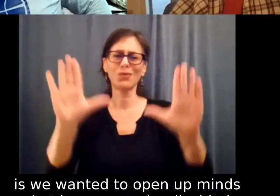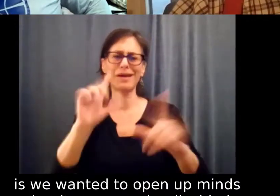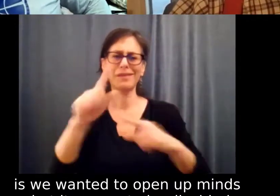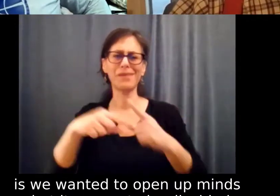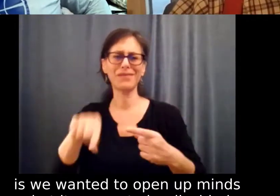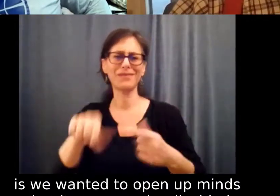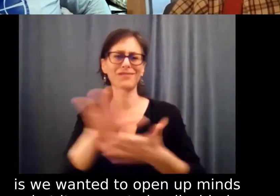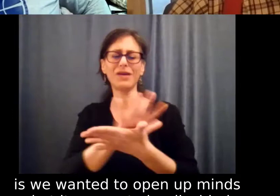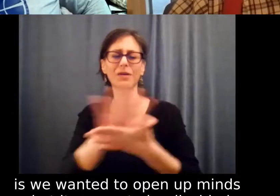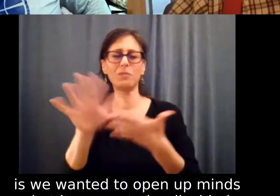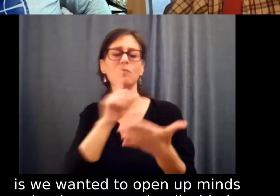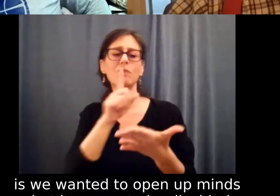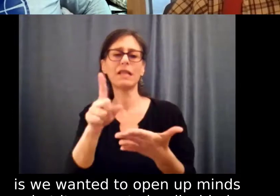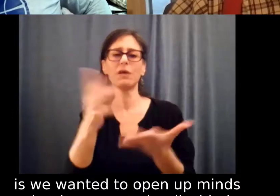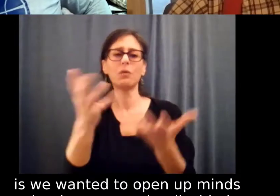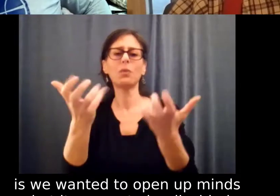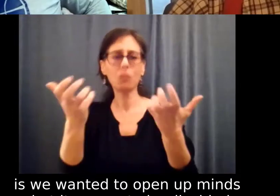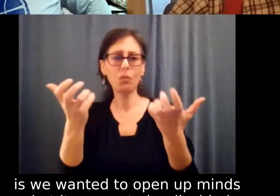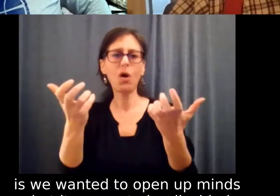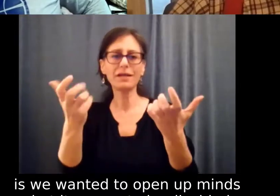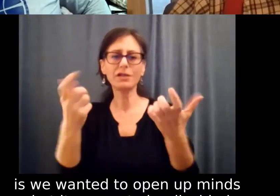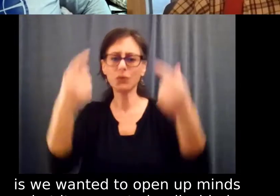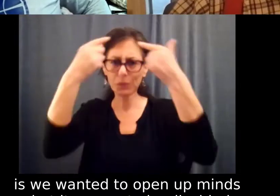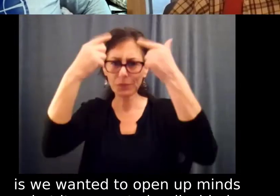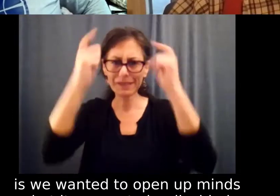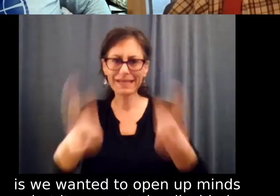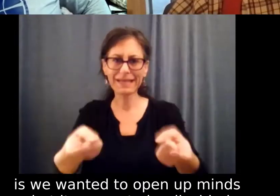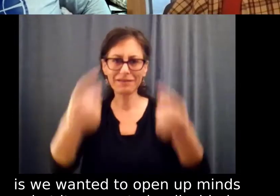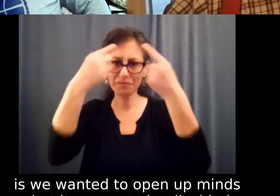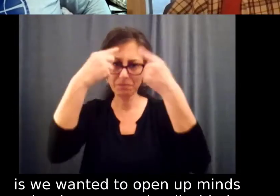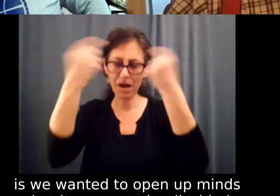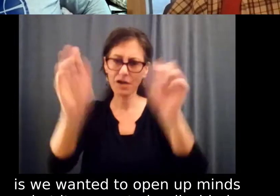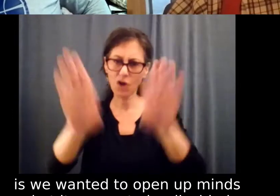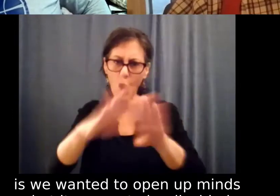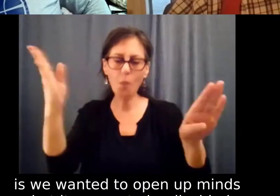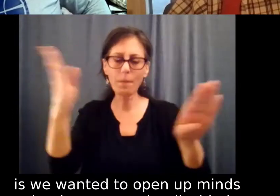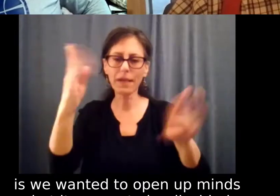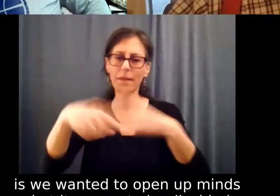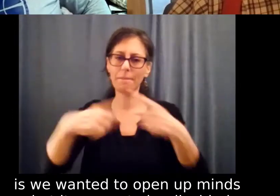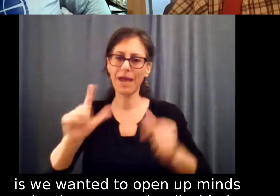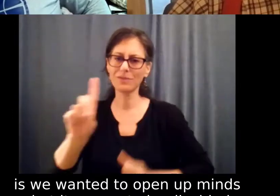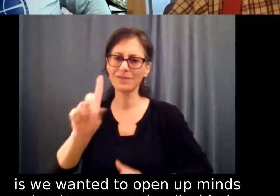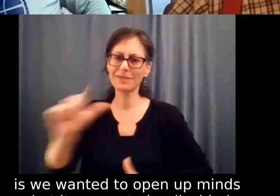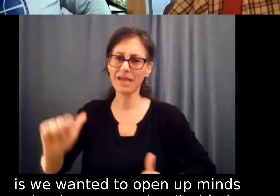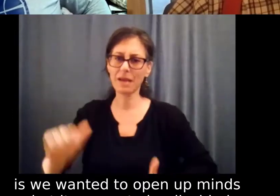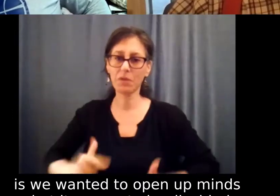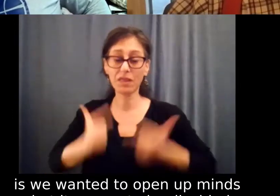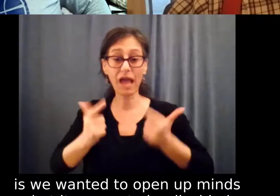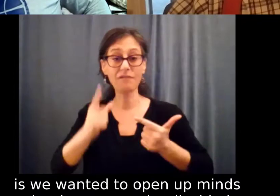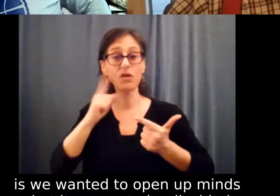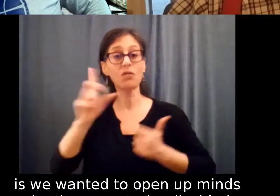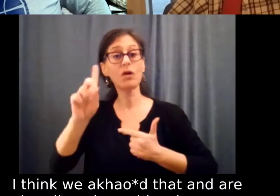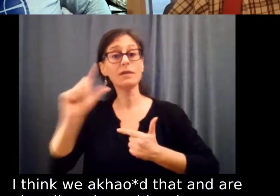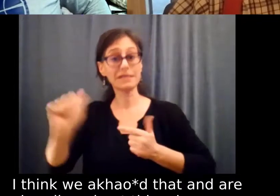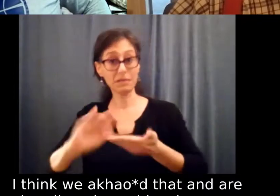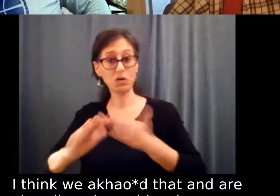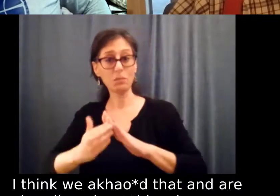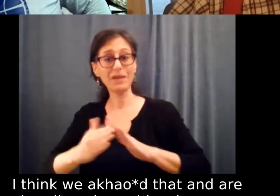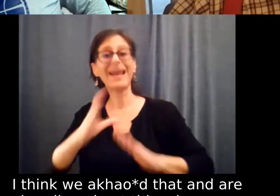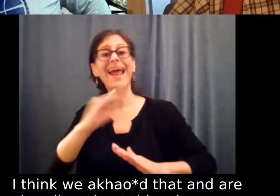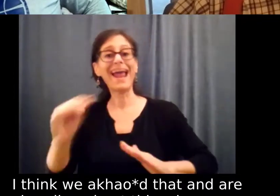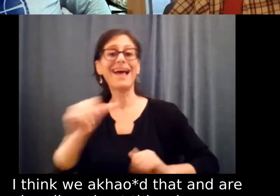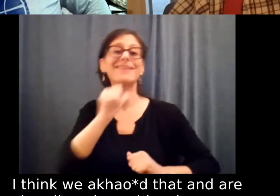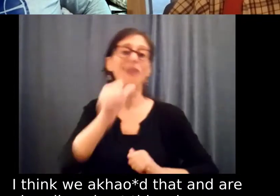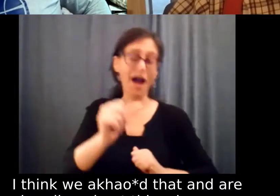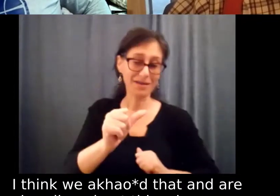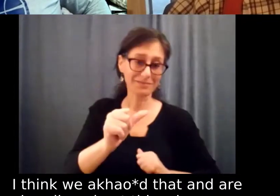is just we wanted to open up minds about what it meant to be disabled, both for the disabled community and not. And I